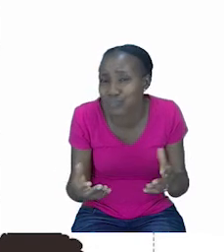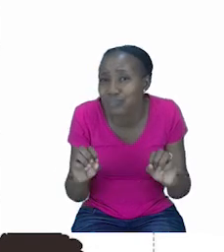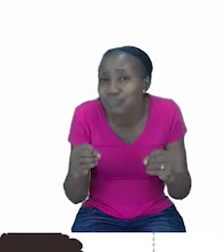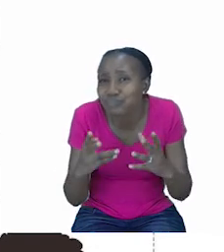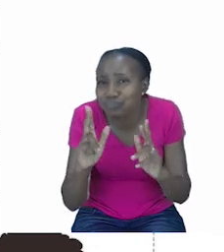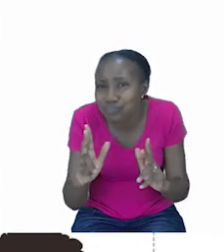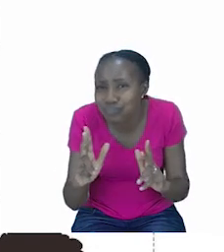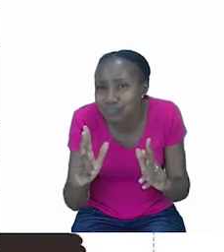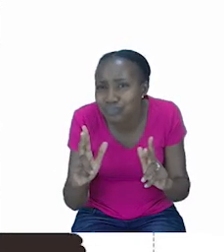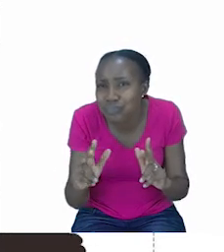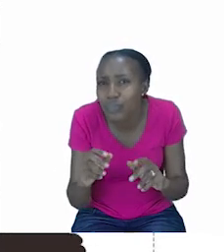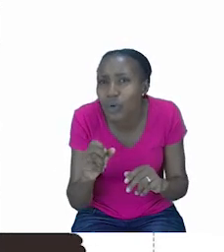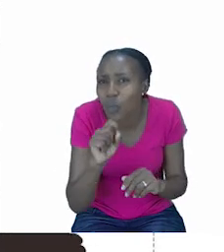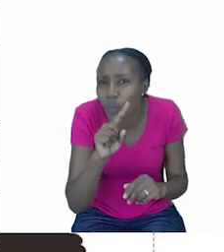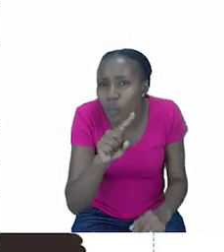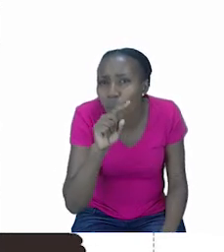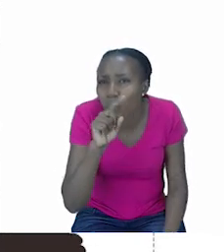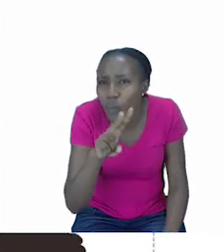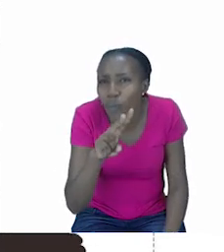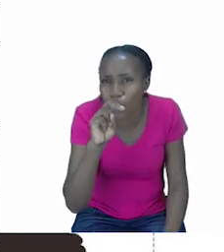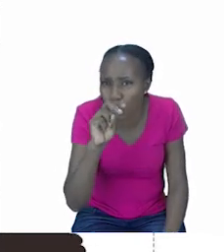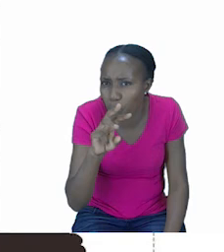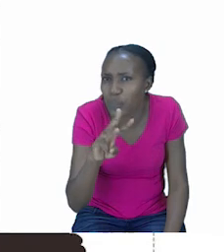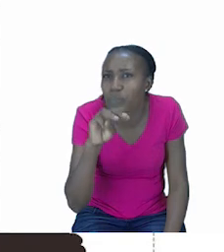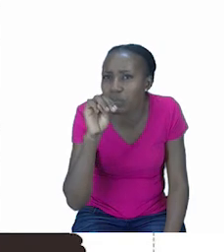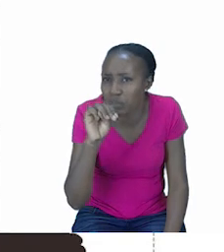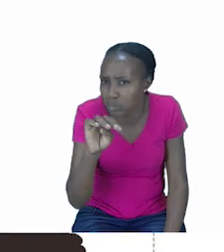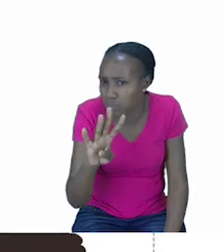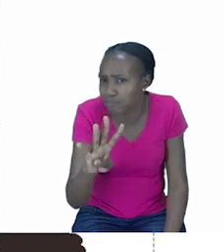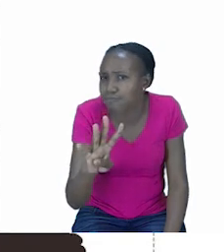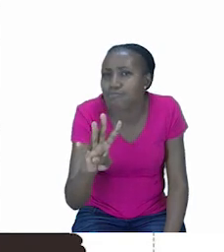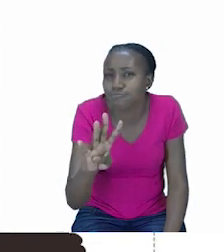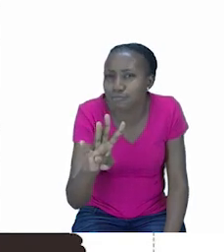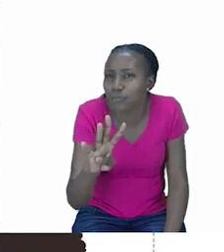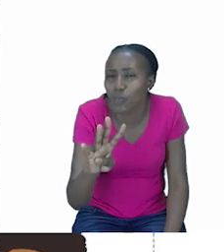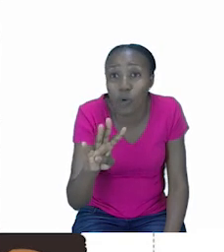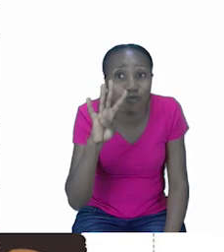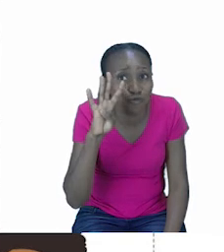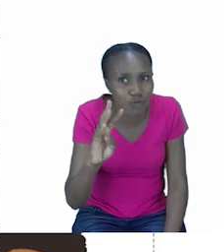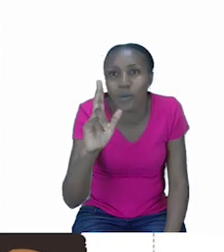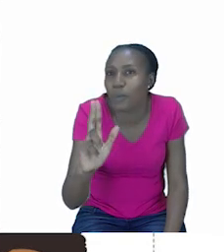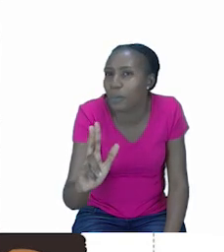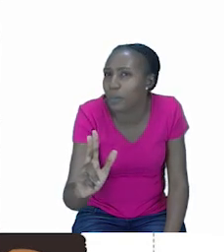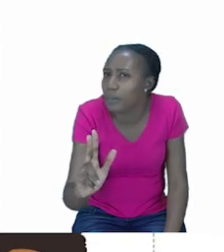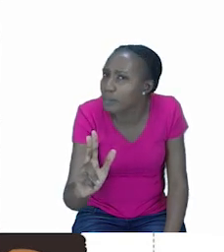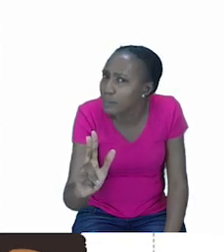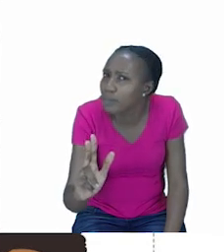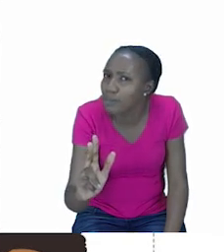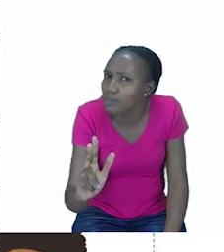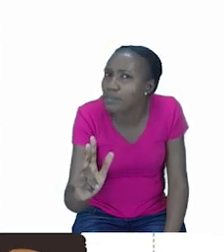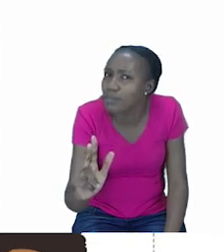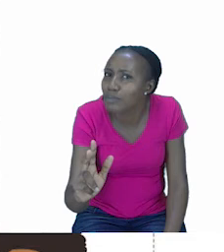there. 1, 2, 3, 4 people. Where 2 people